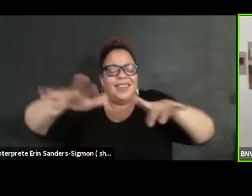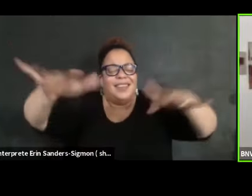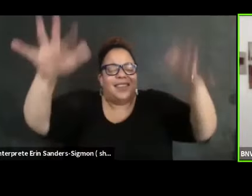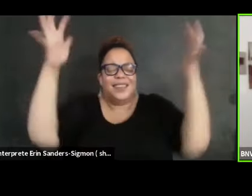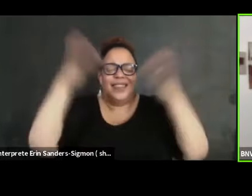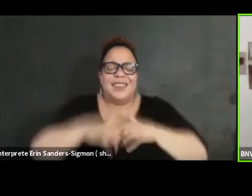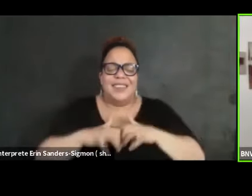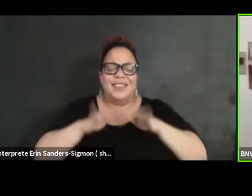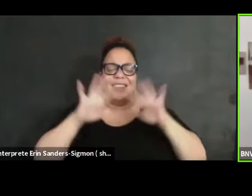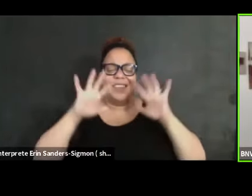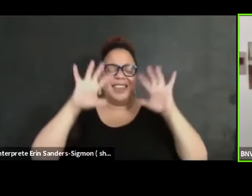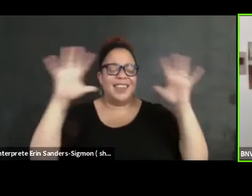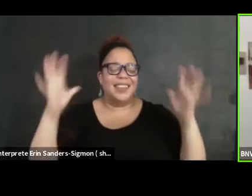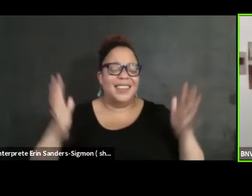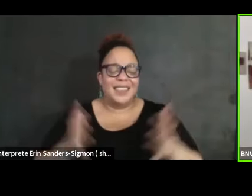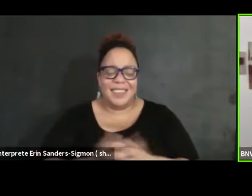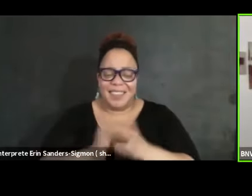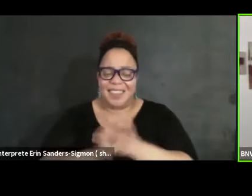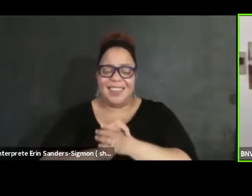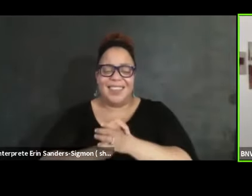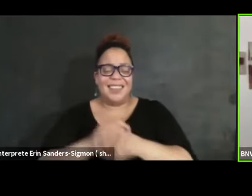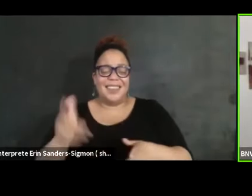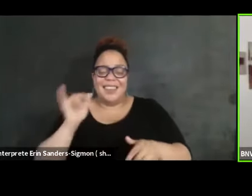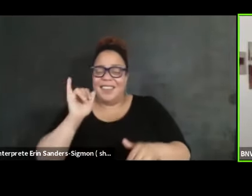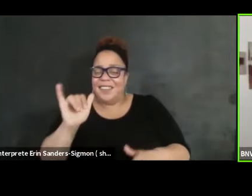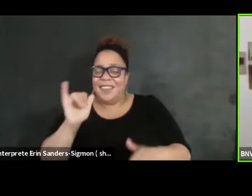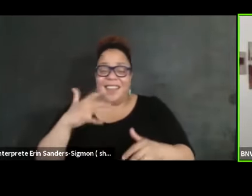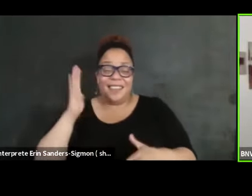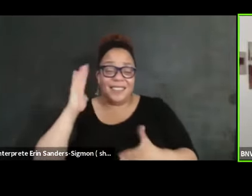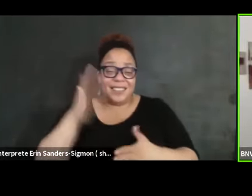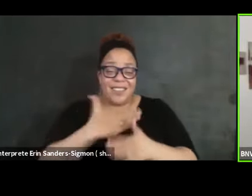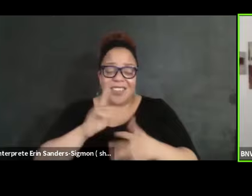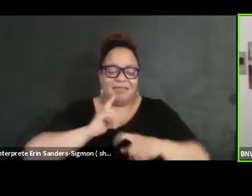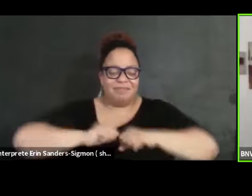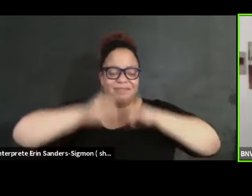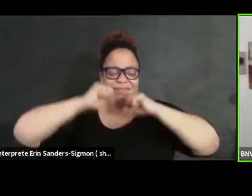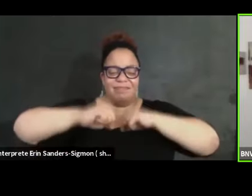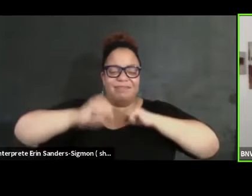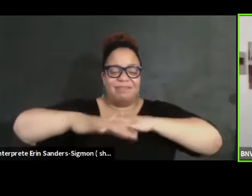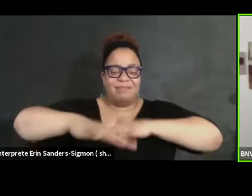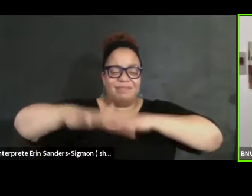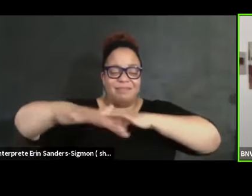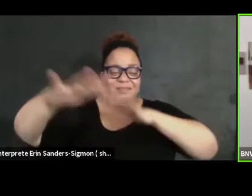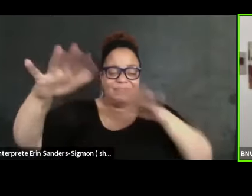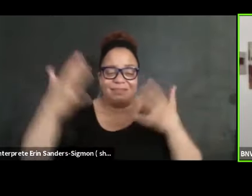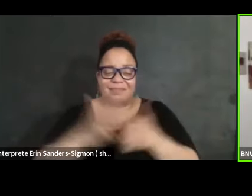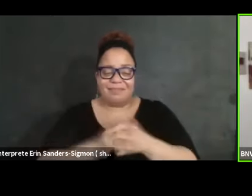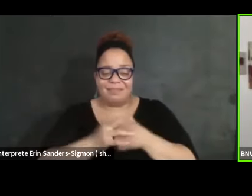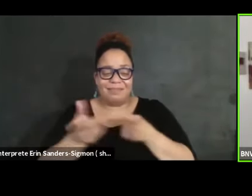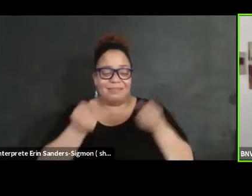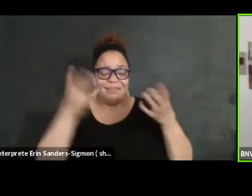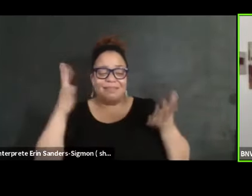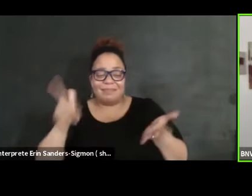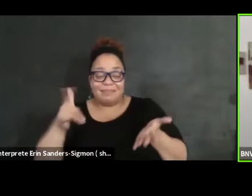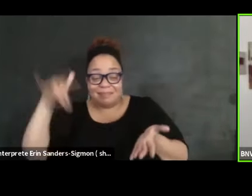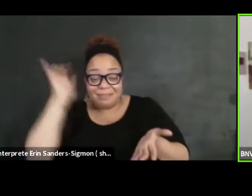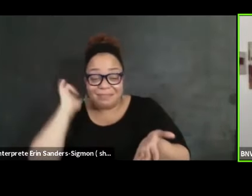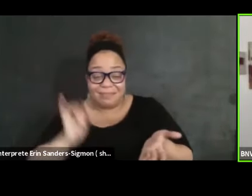is imitated, appropriated, but with blonde hair and privilege don't quite come out the same ever.